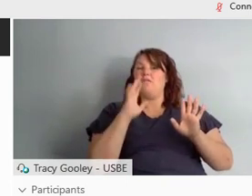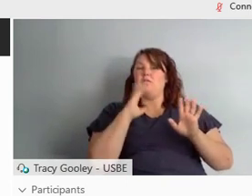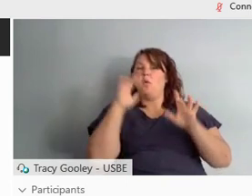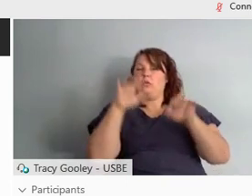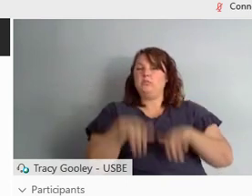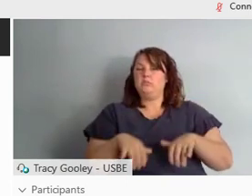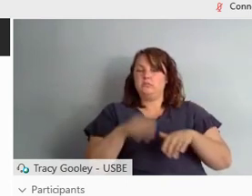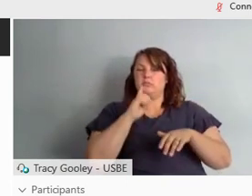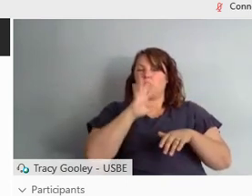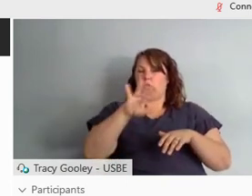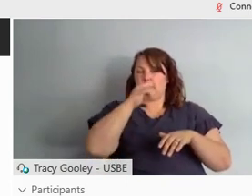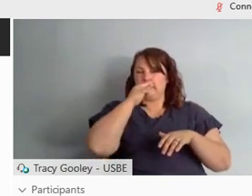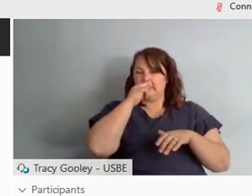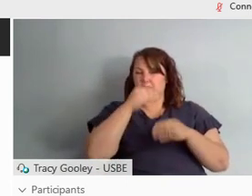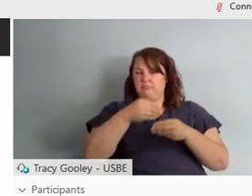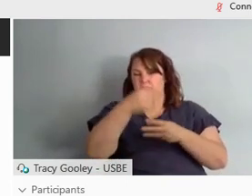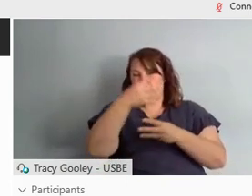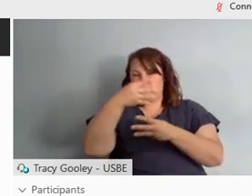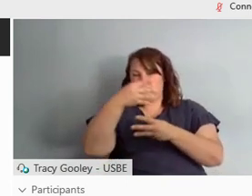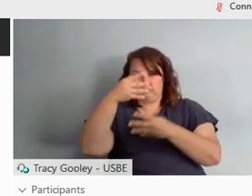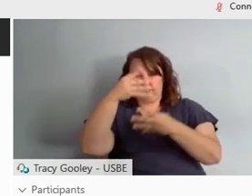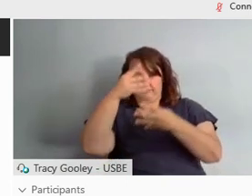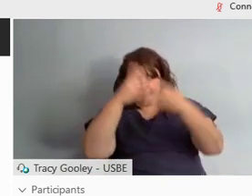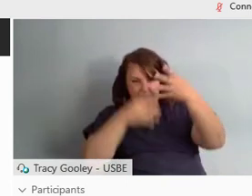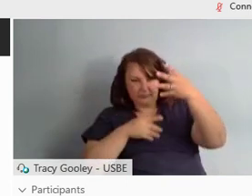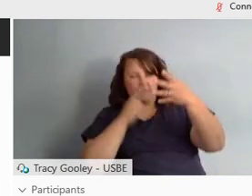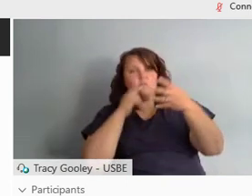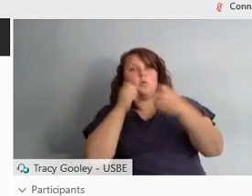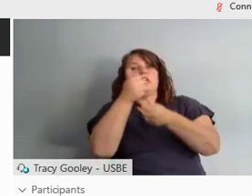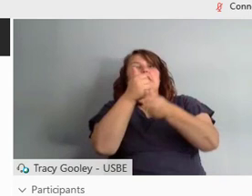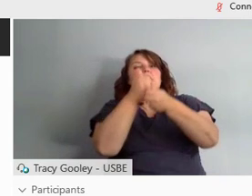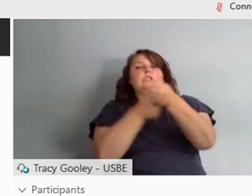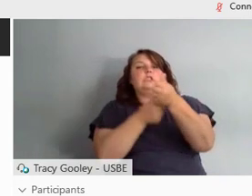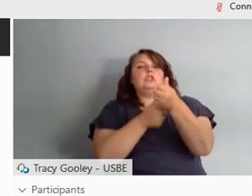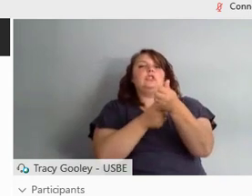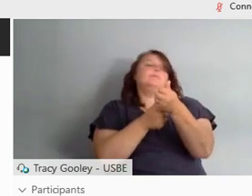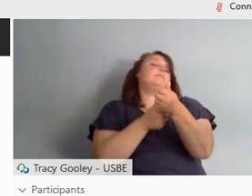alternate drop-down for your kiddos. What you're going to see is for each